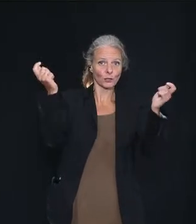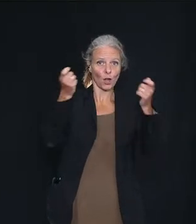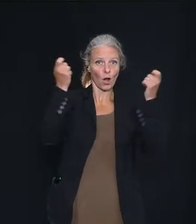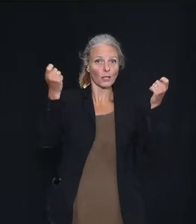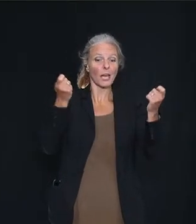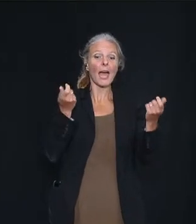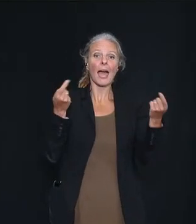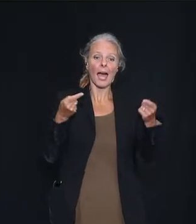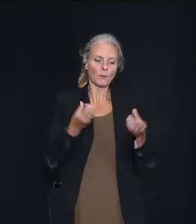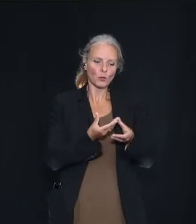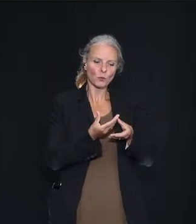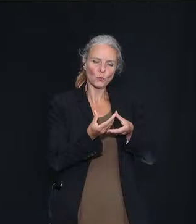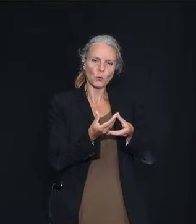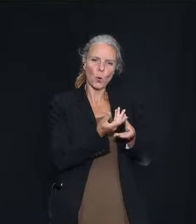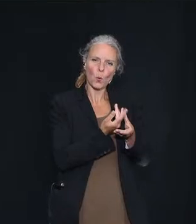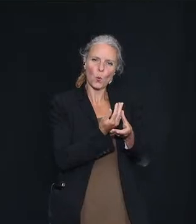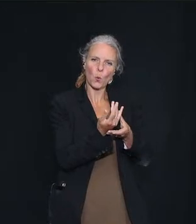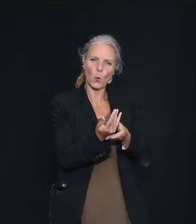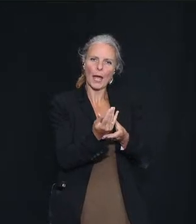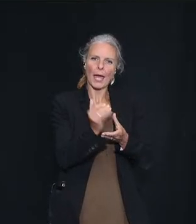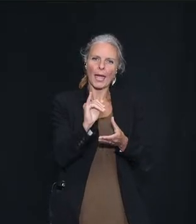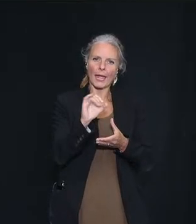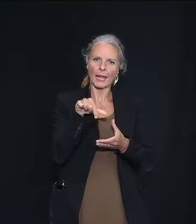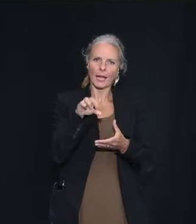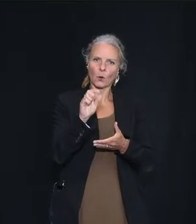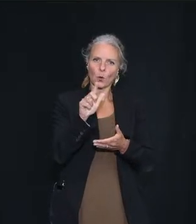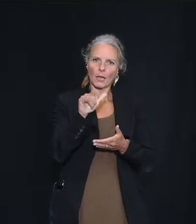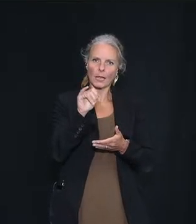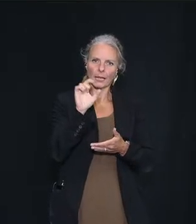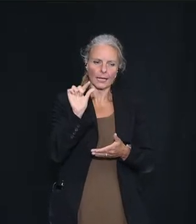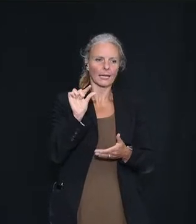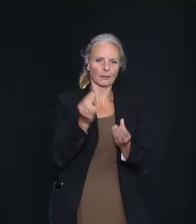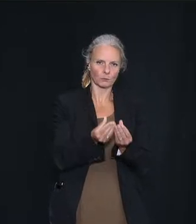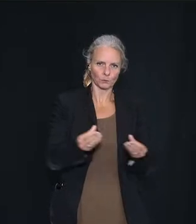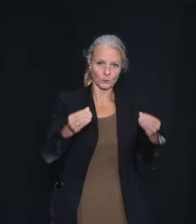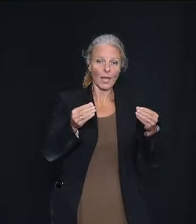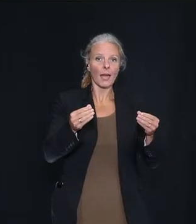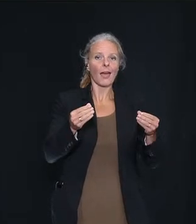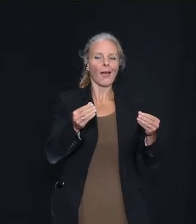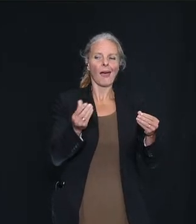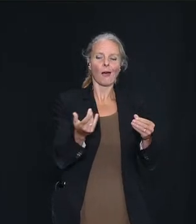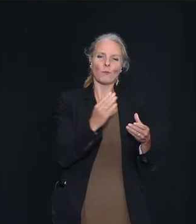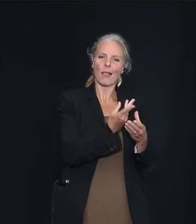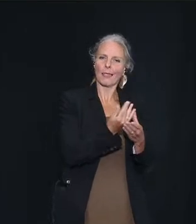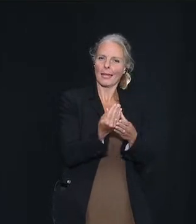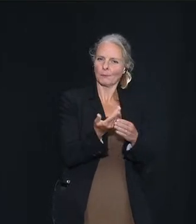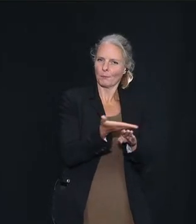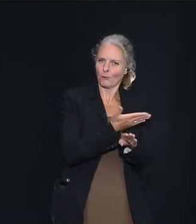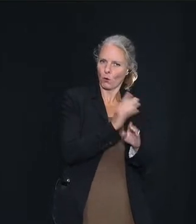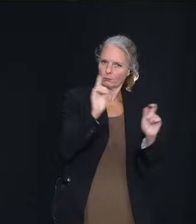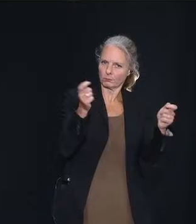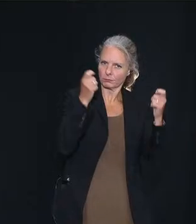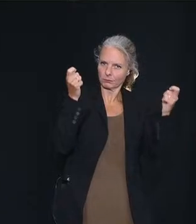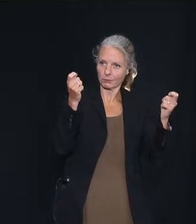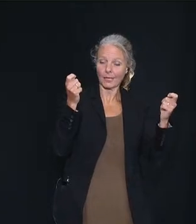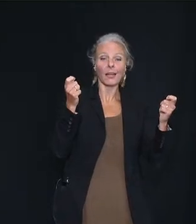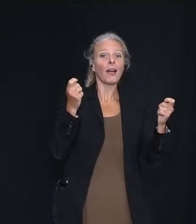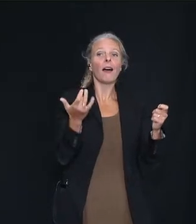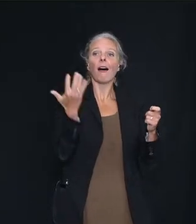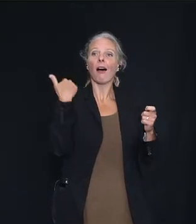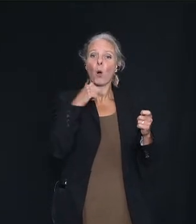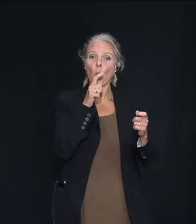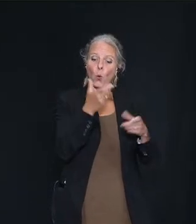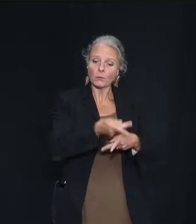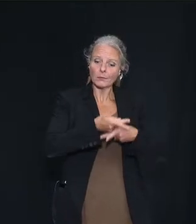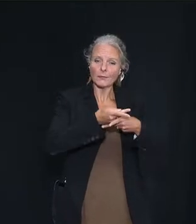kulik was lit by Inuit women to bring warmth and light to their home. Today, we are grateful for Olipika Rebecca Vivi